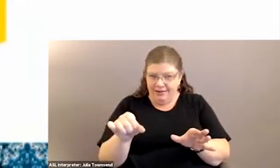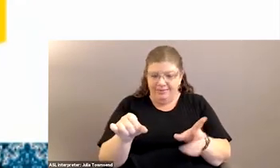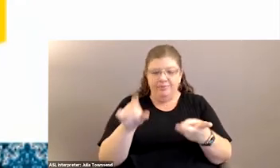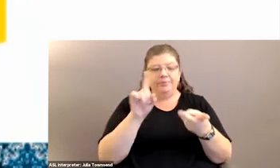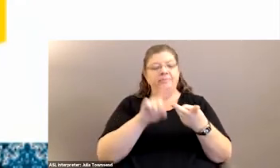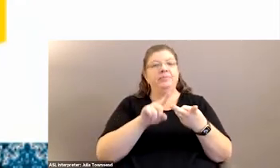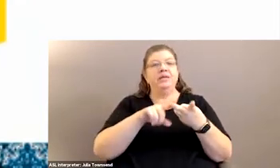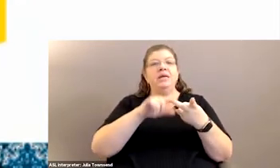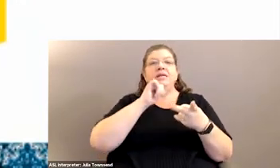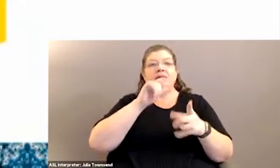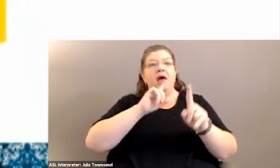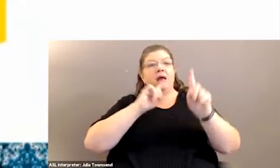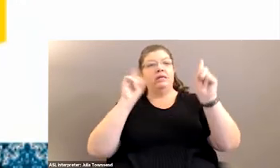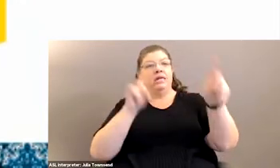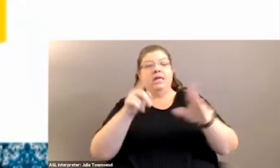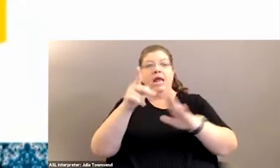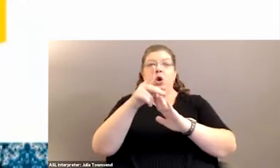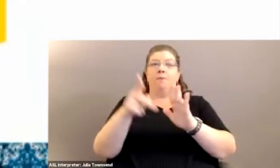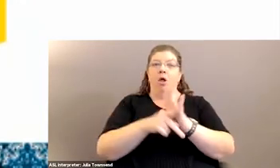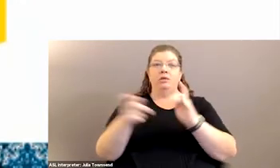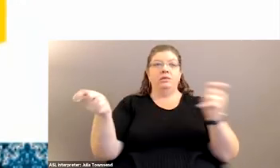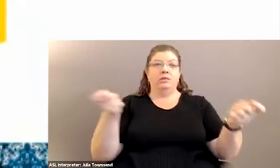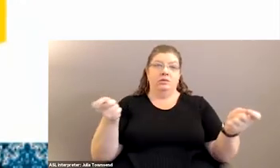dictate our policies